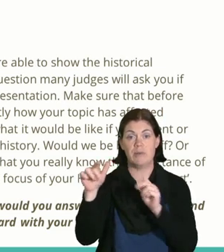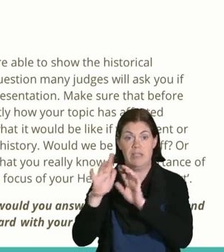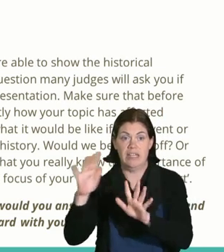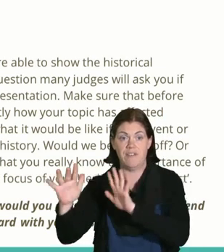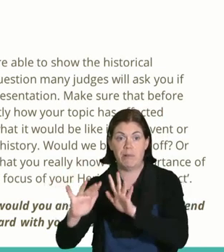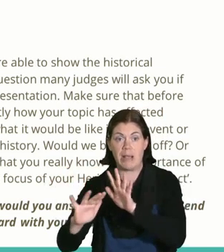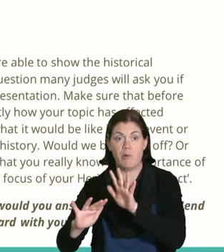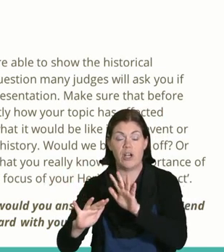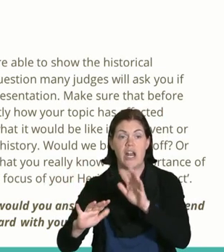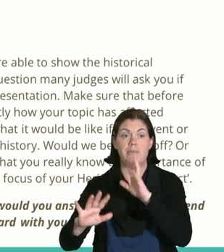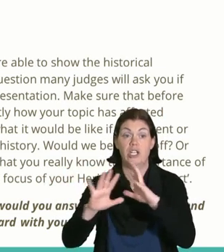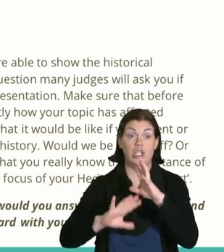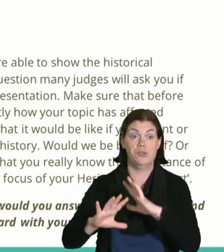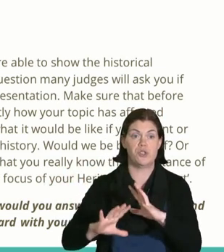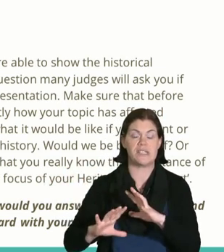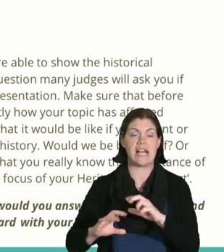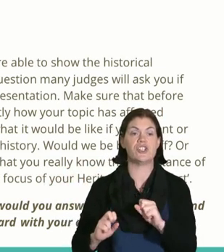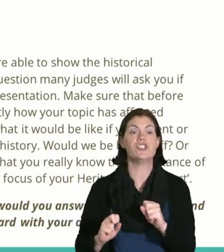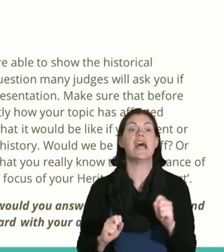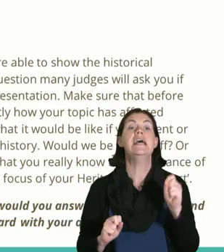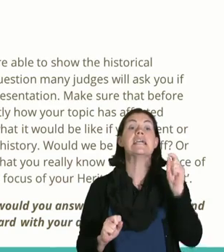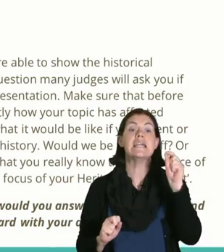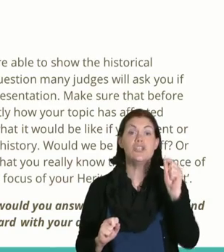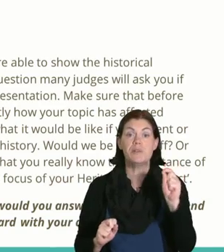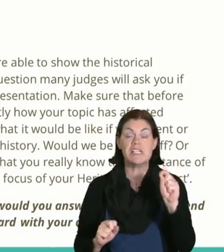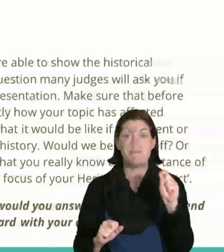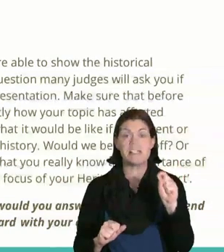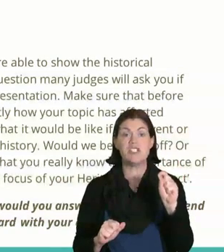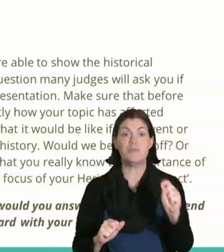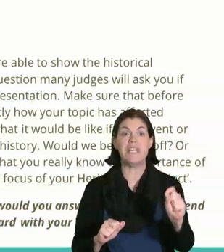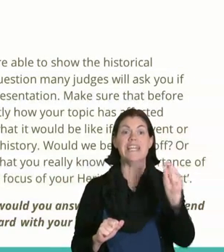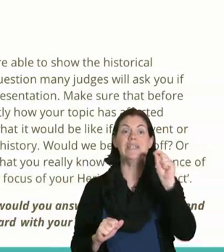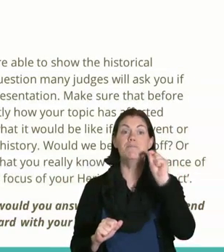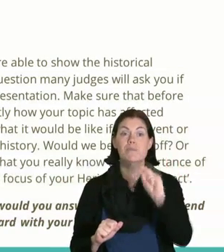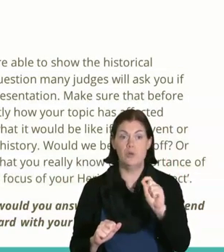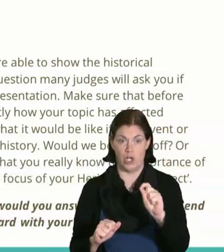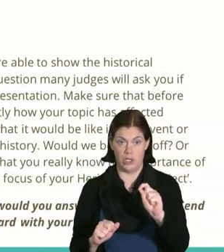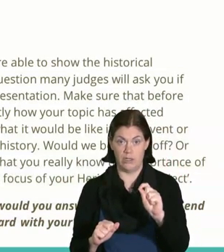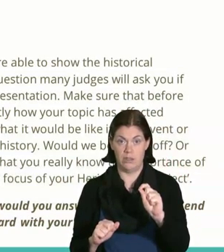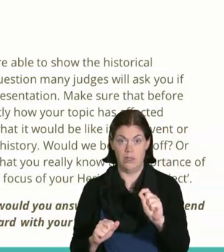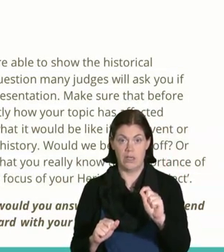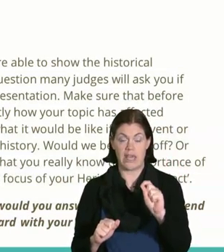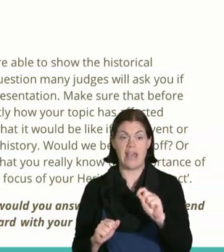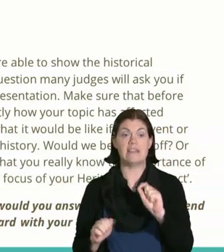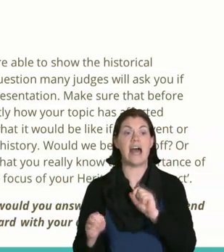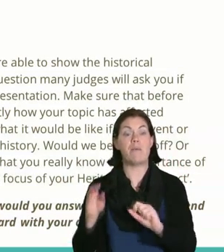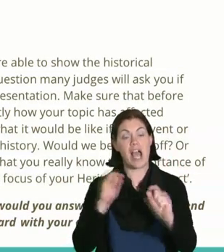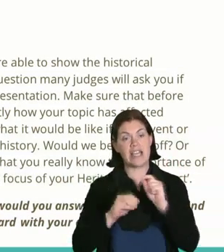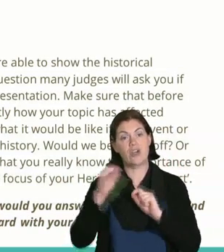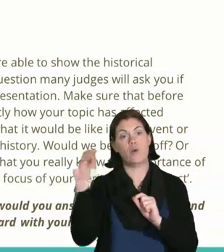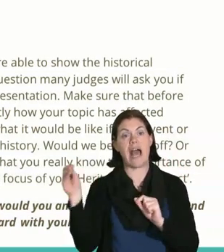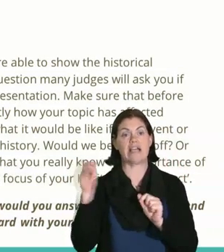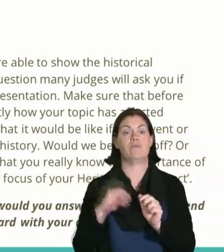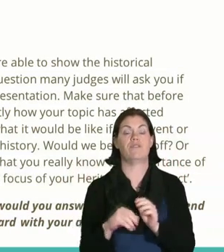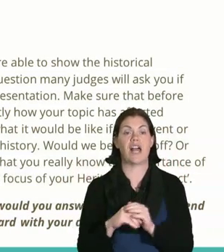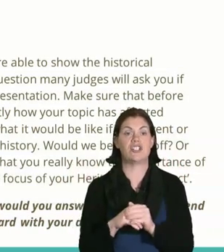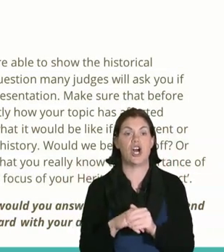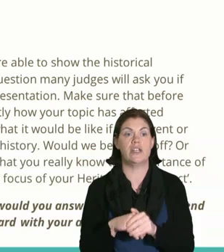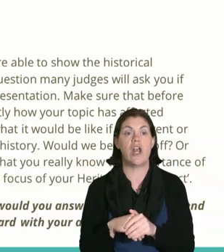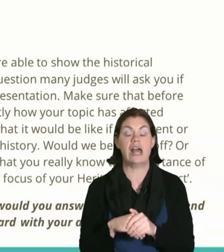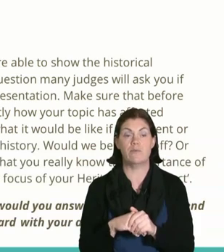I'm going to be leaving Blackboard and I'm going to lose those answers. Can you please message me in Moodle? Okay, that way I can go back